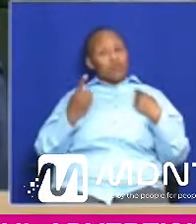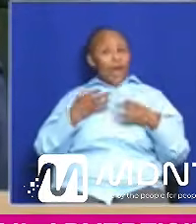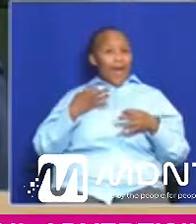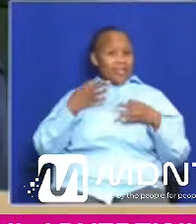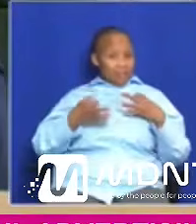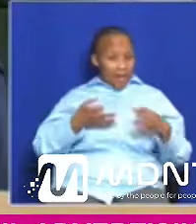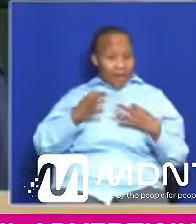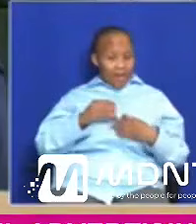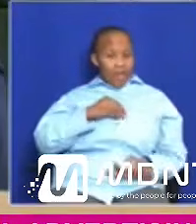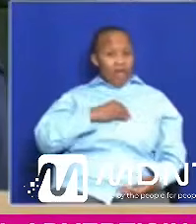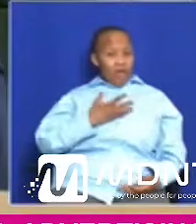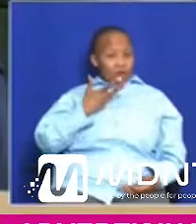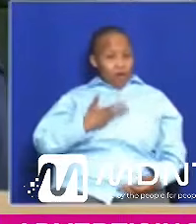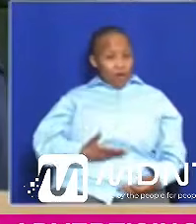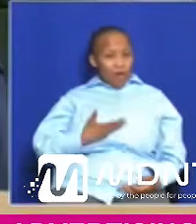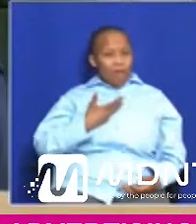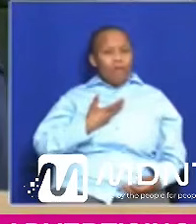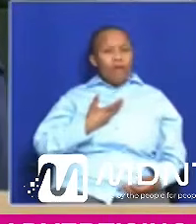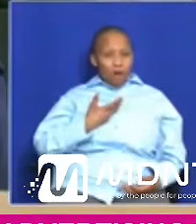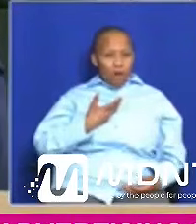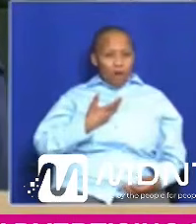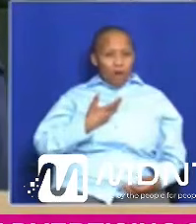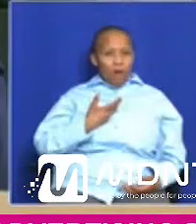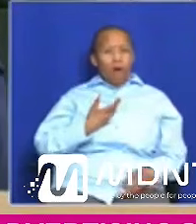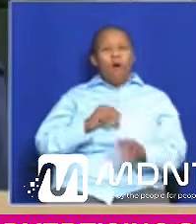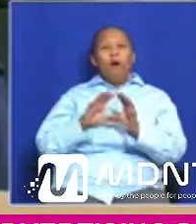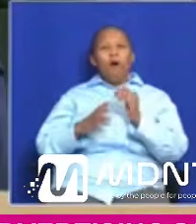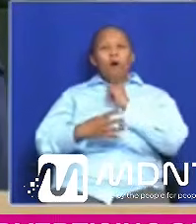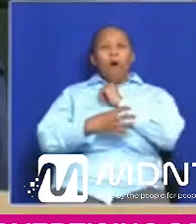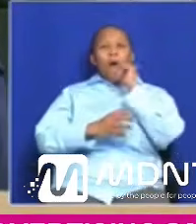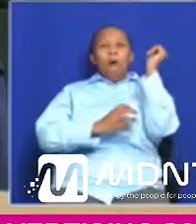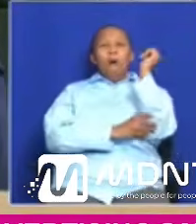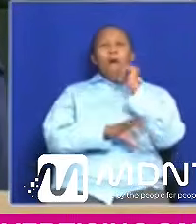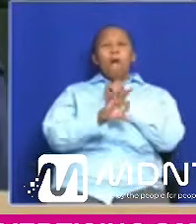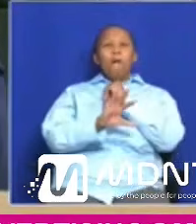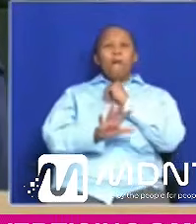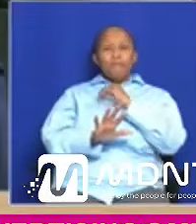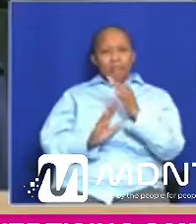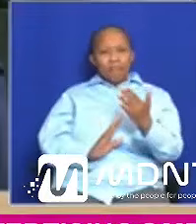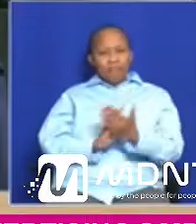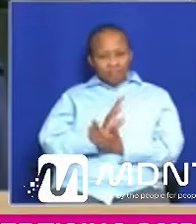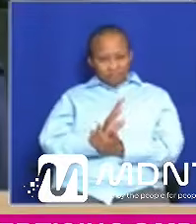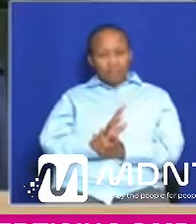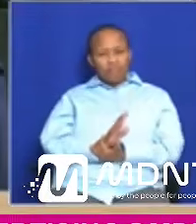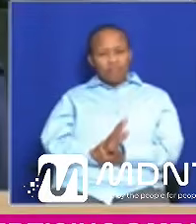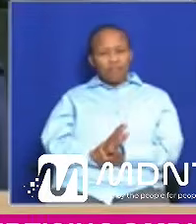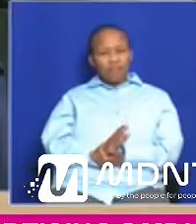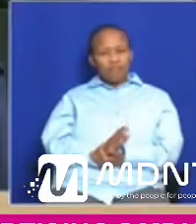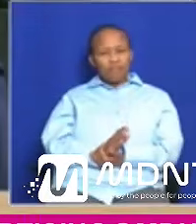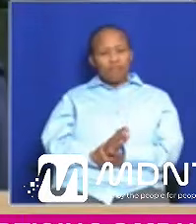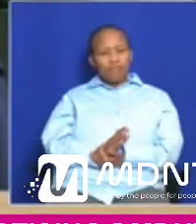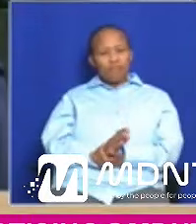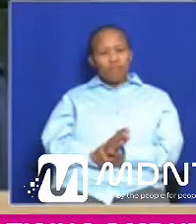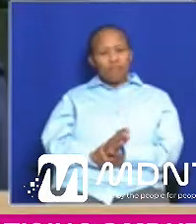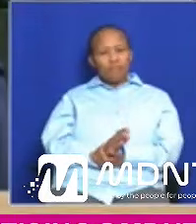how the section 35 right, the fair trial right, is